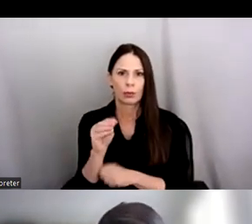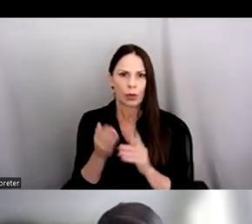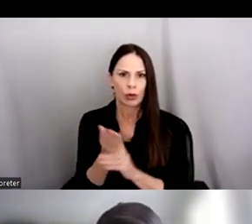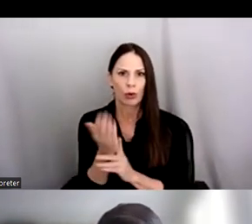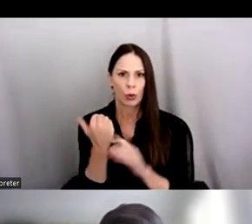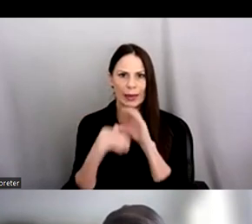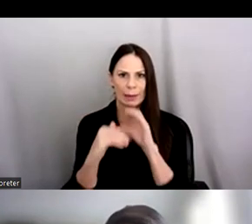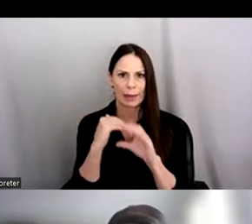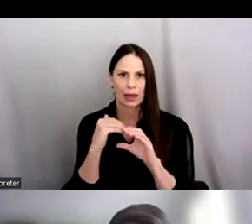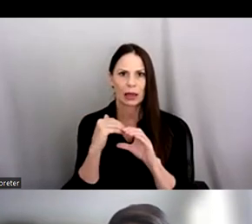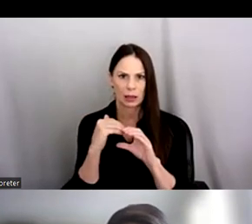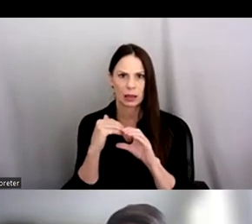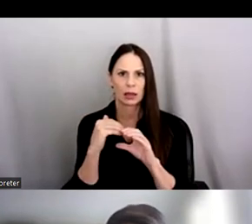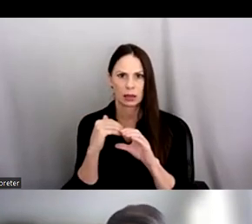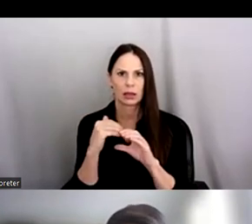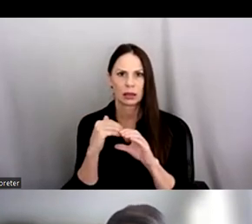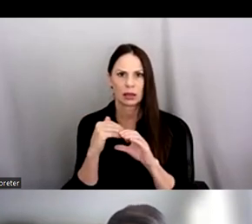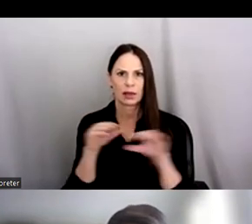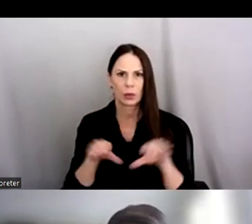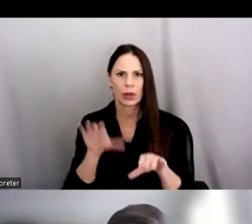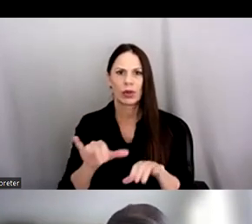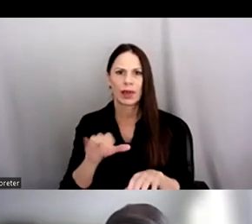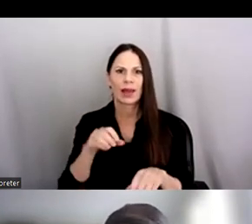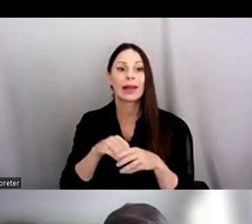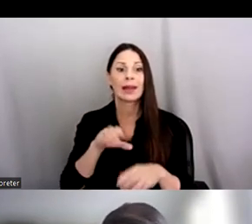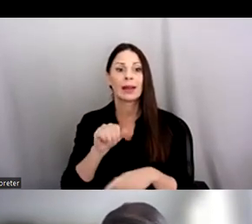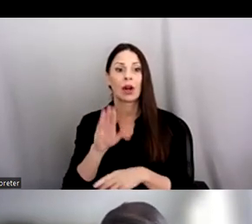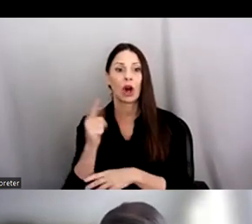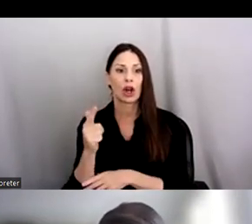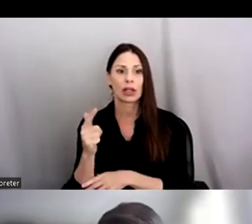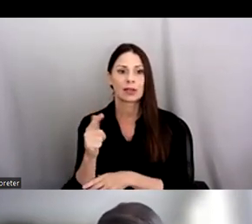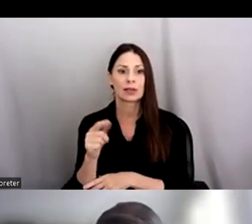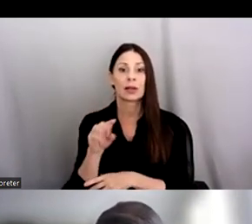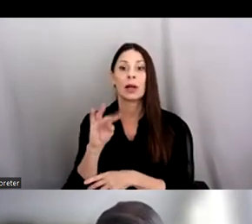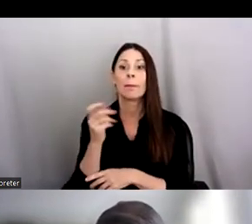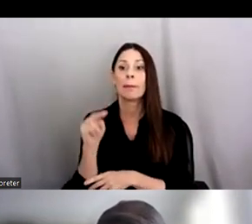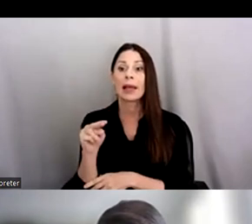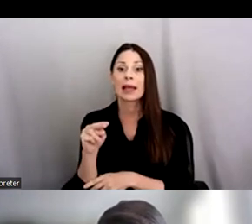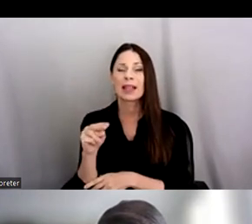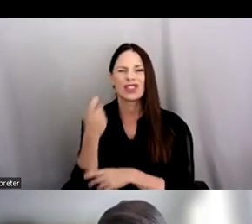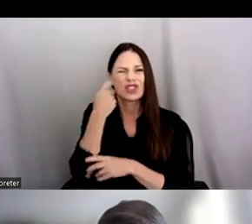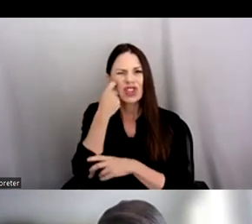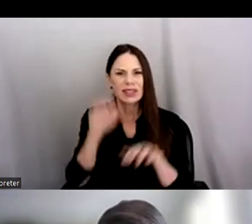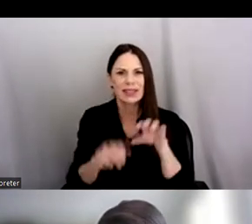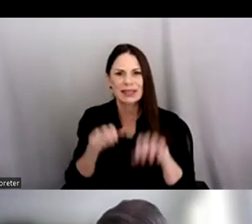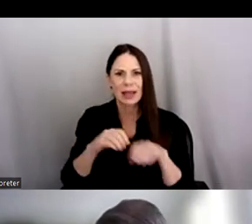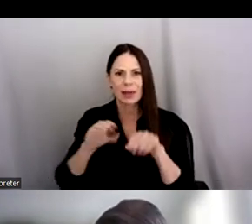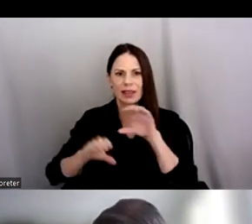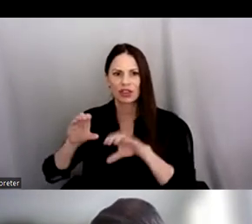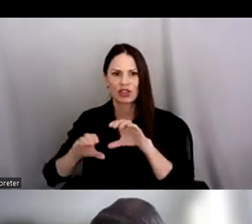structure in August. Okay, just Megan put in the chat that our next topic started at